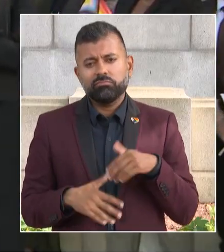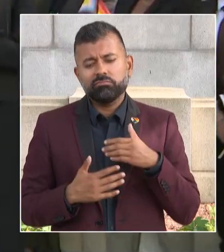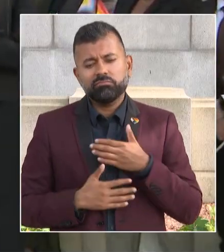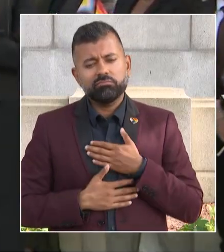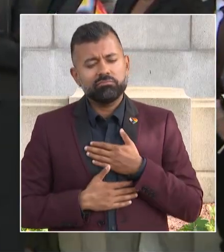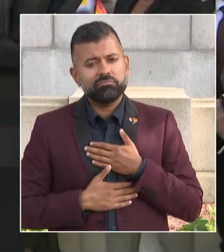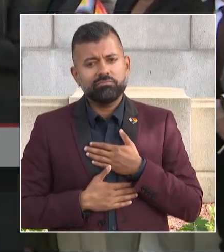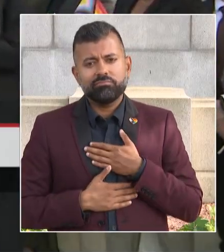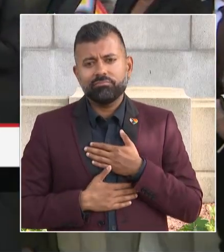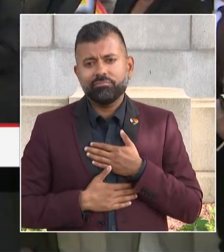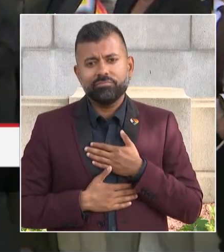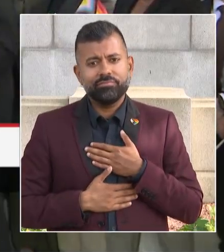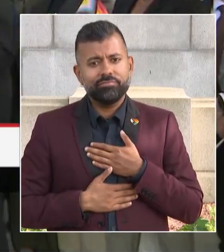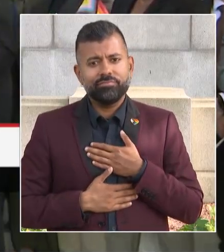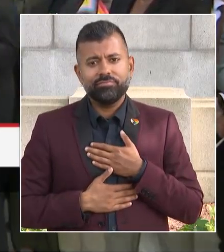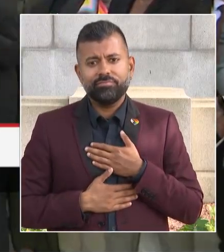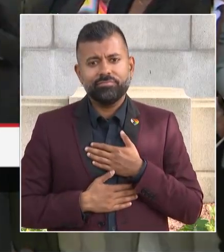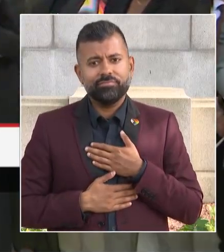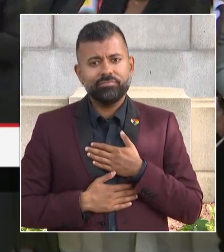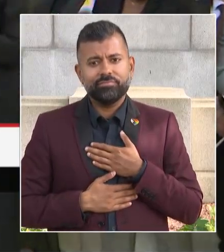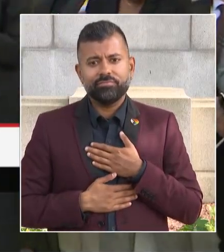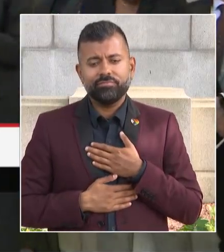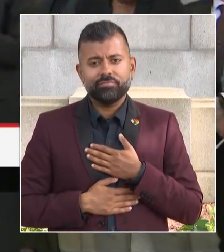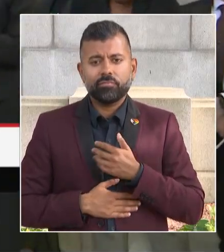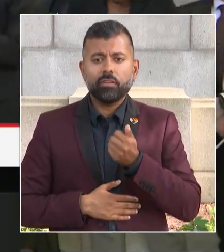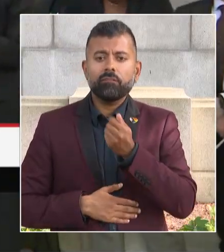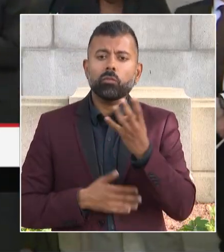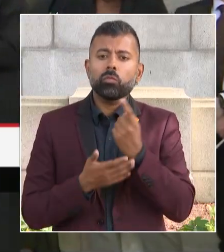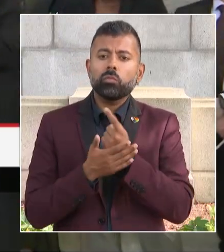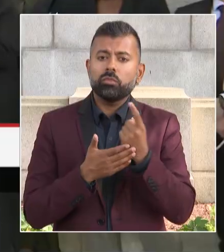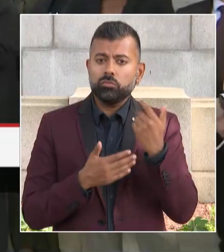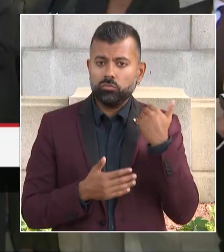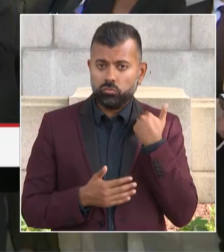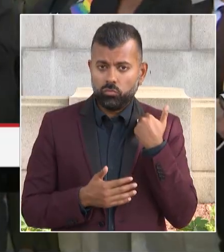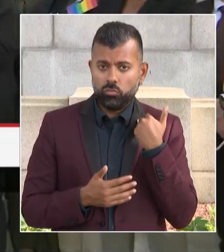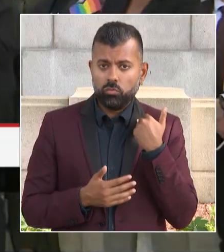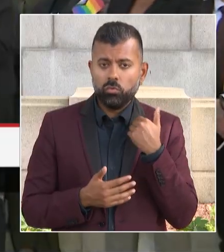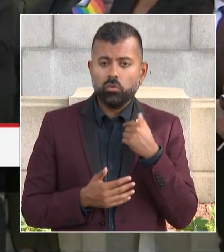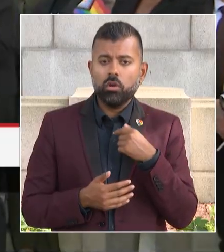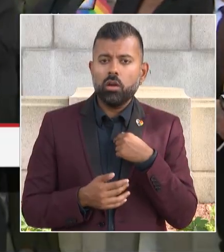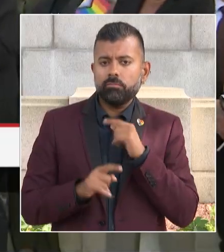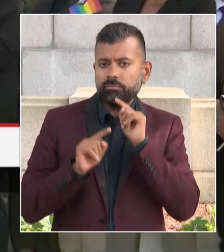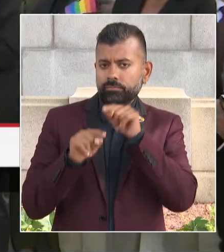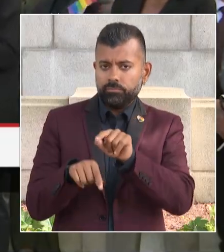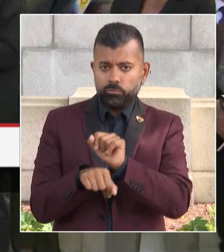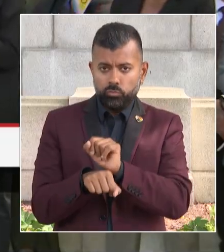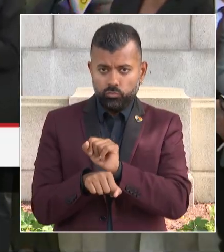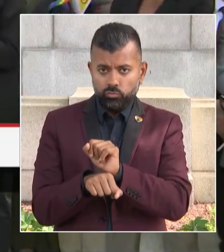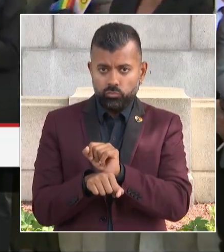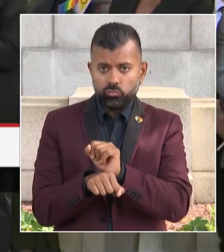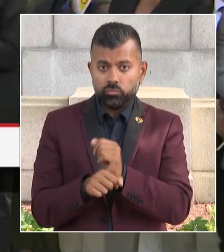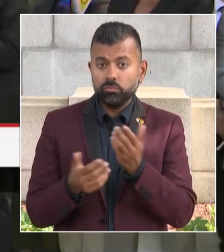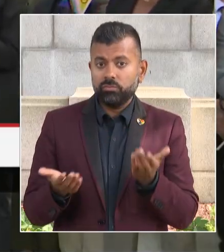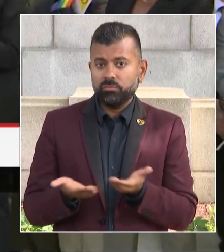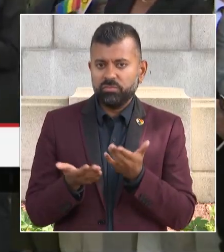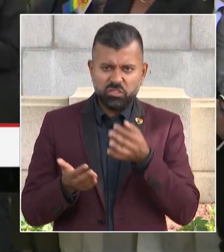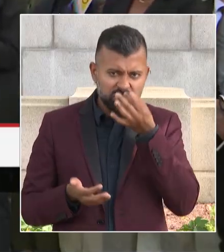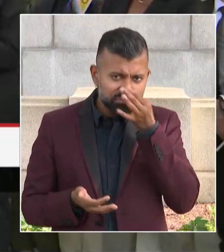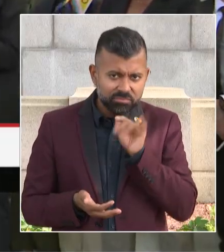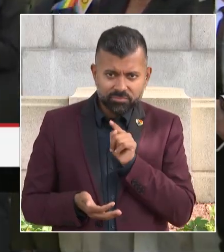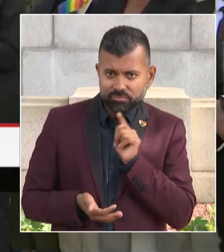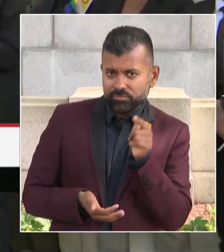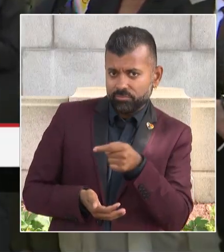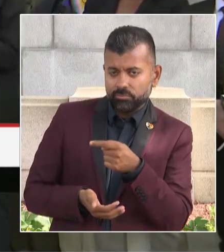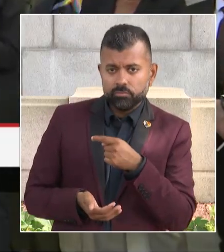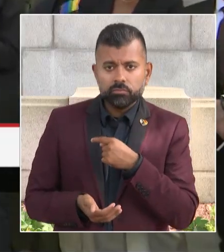Last couple of weeks, every day as I come to work and I walk from the Metro through Freedom Plaza, I've been walking through the exhibit that I hope everybody will take